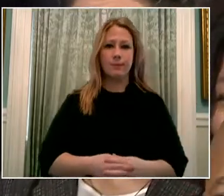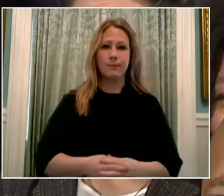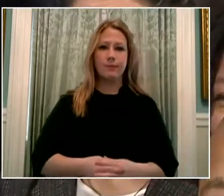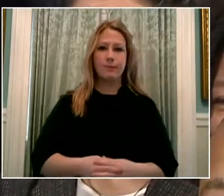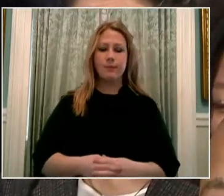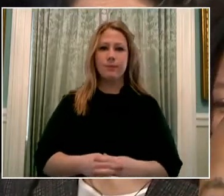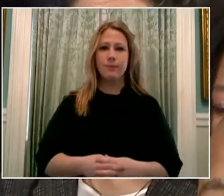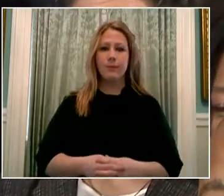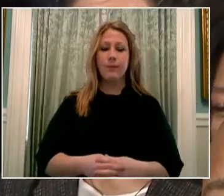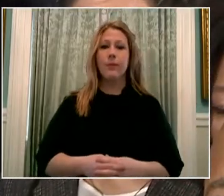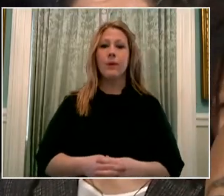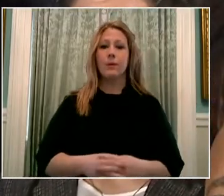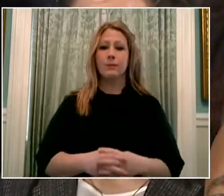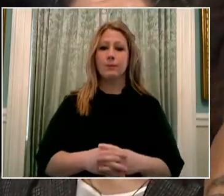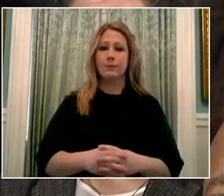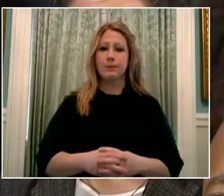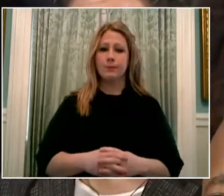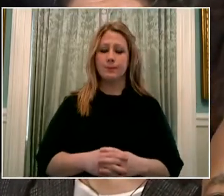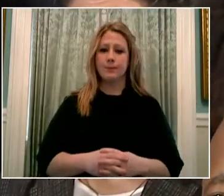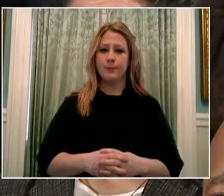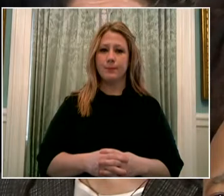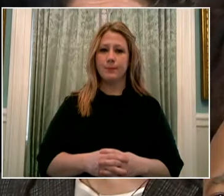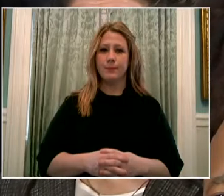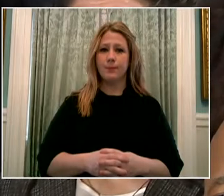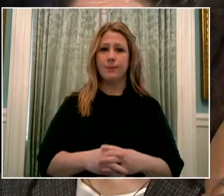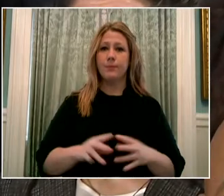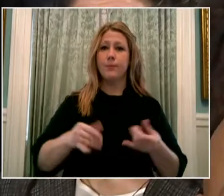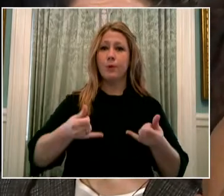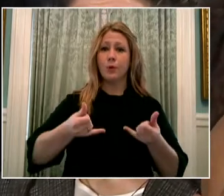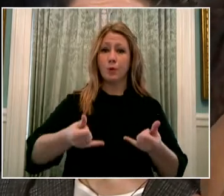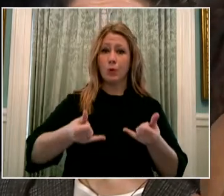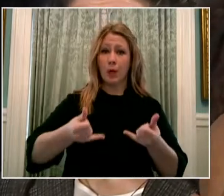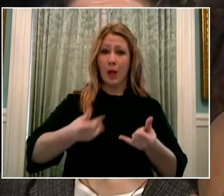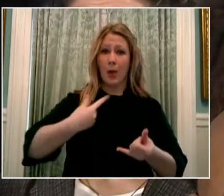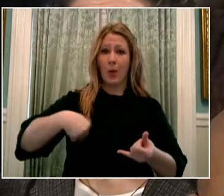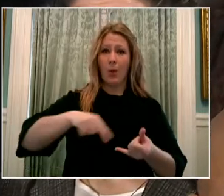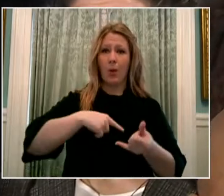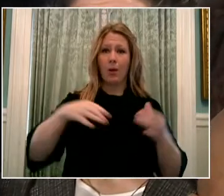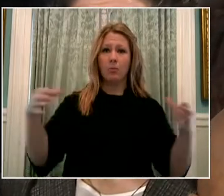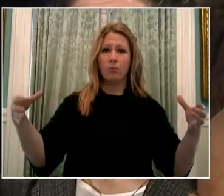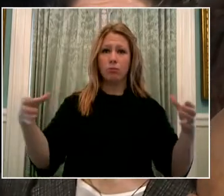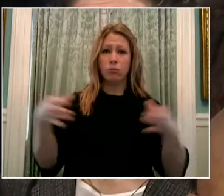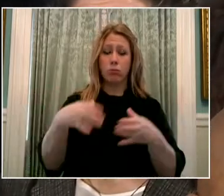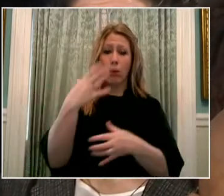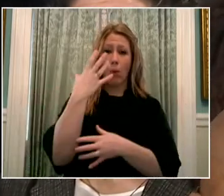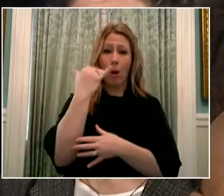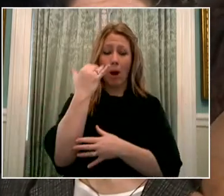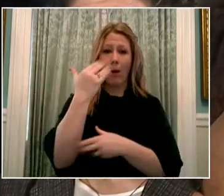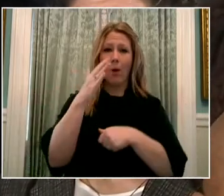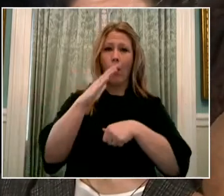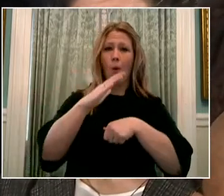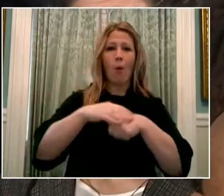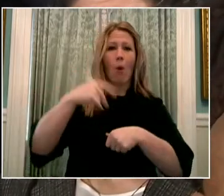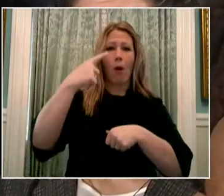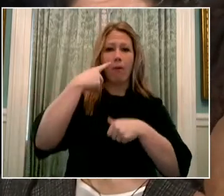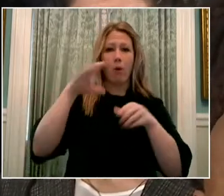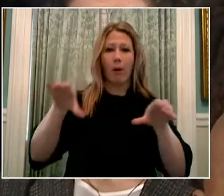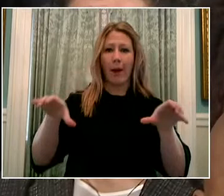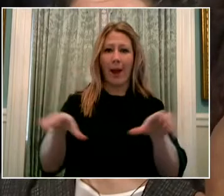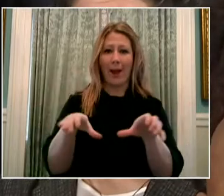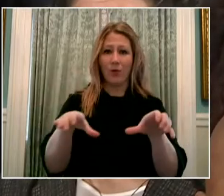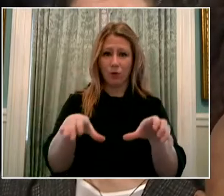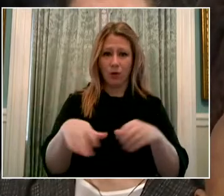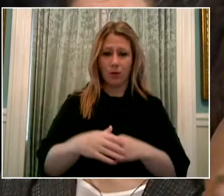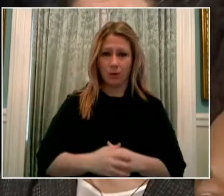Today we are here for a call to action once again. New Yorkers have been responding